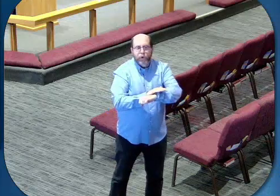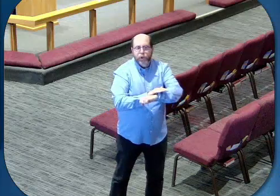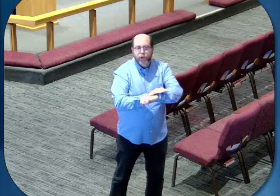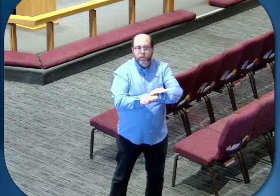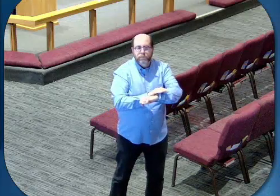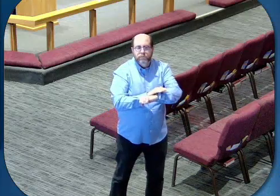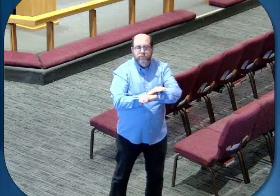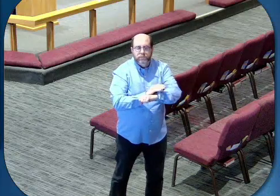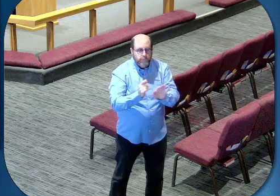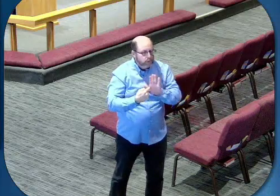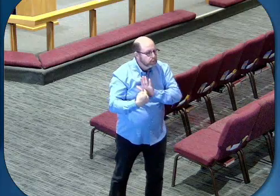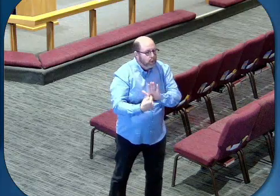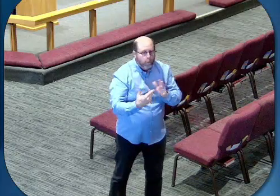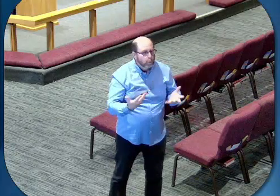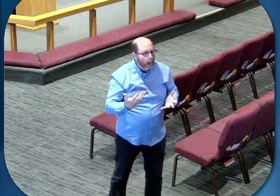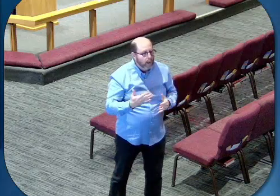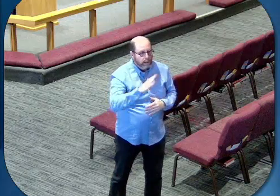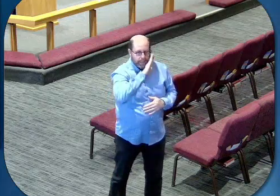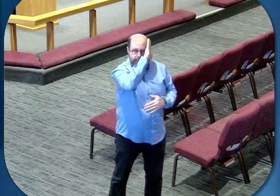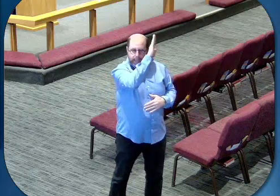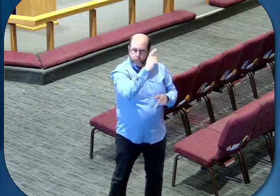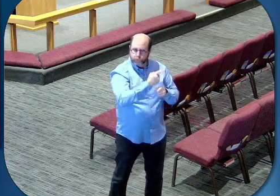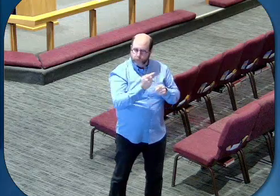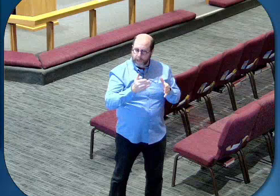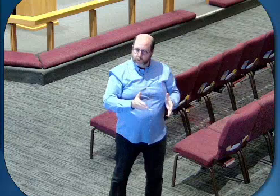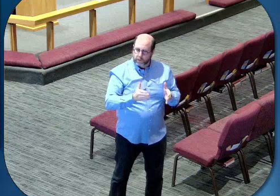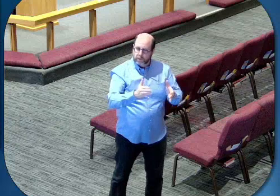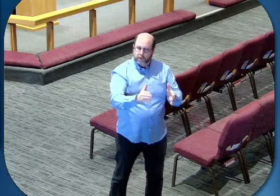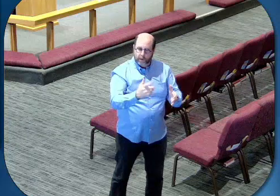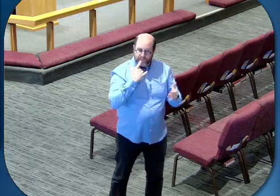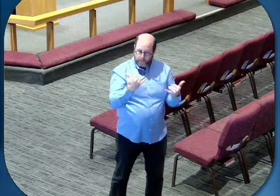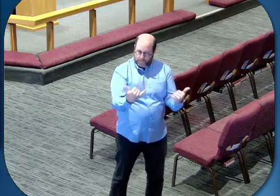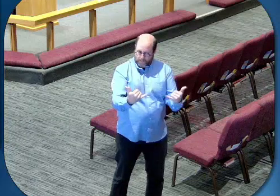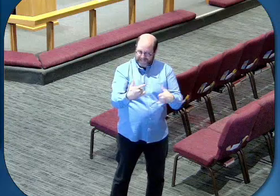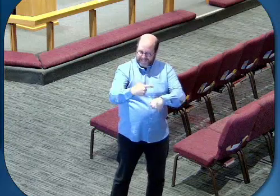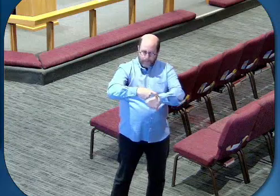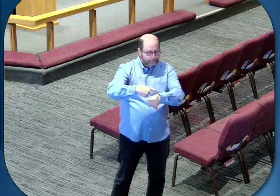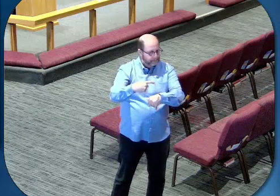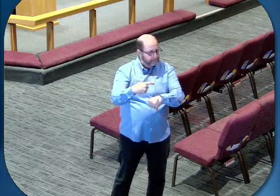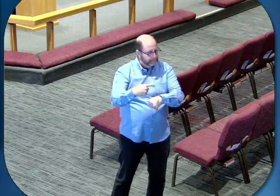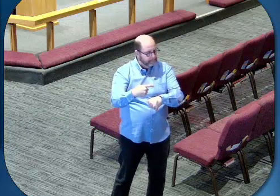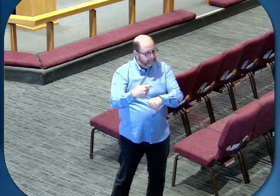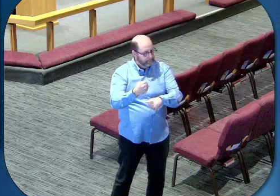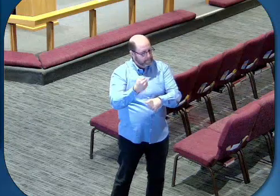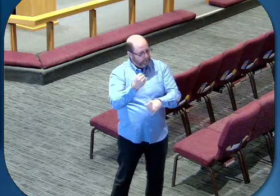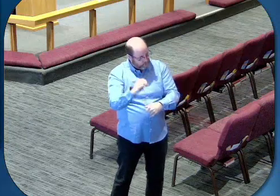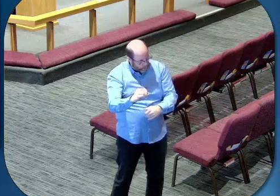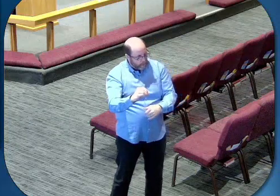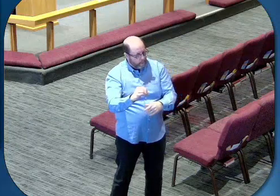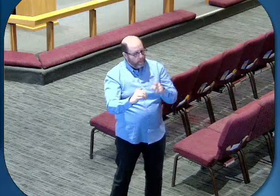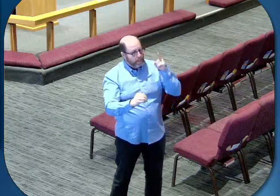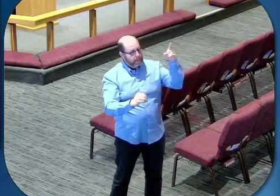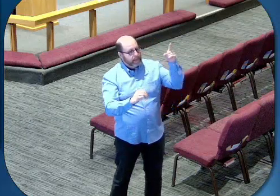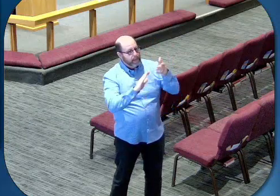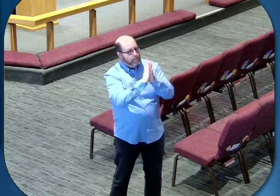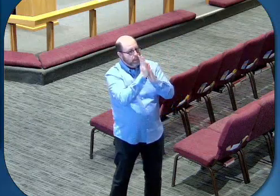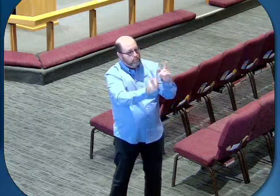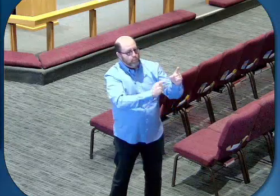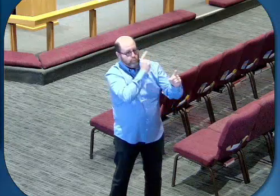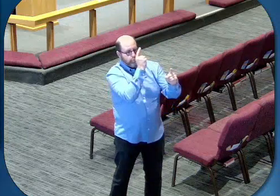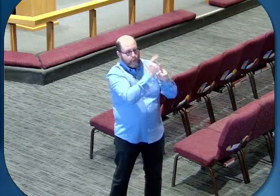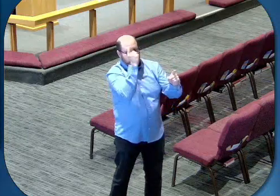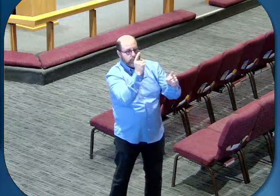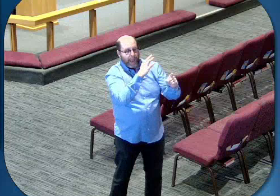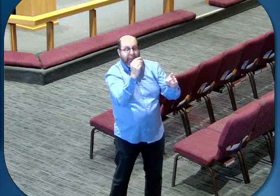to show his righteousness at the present time, so that he might be just and